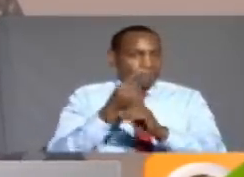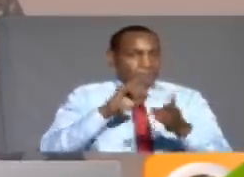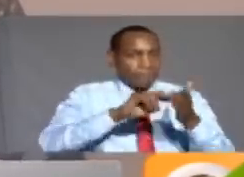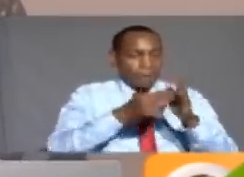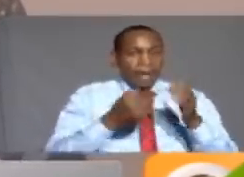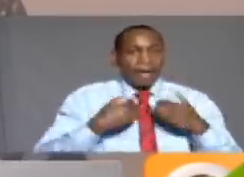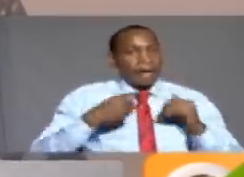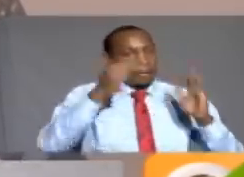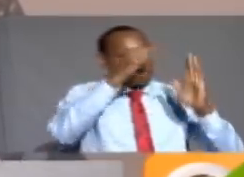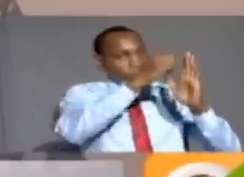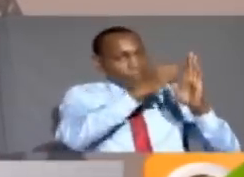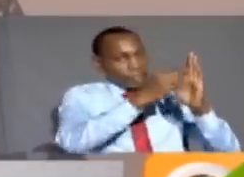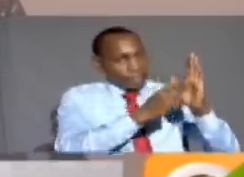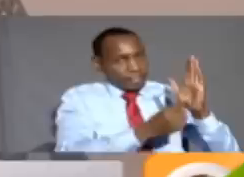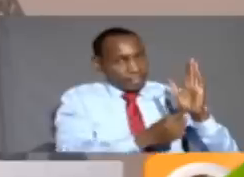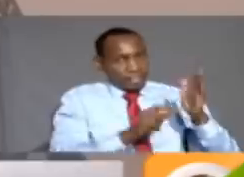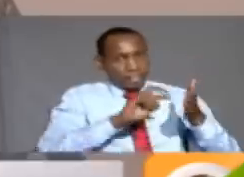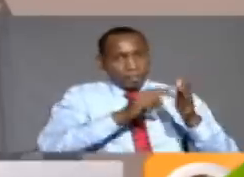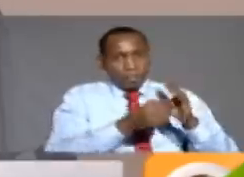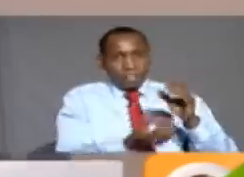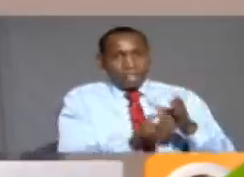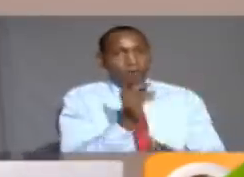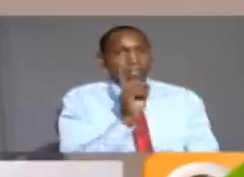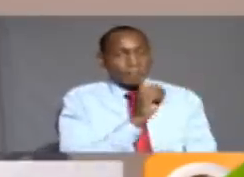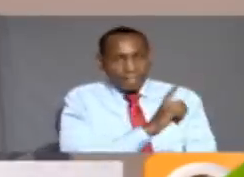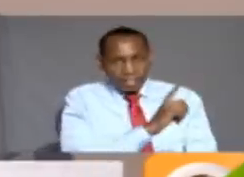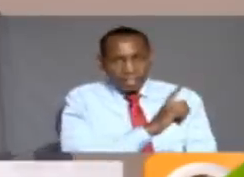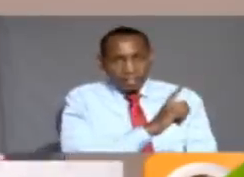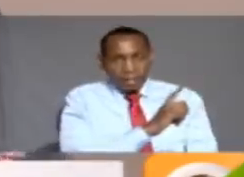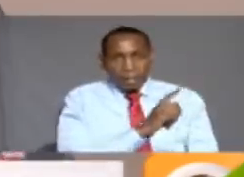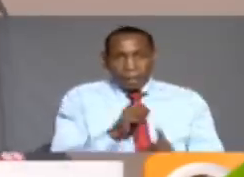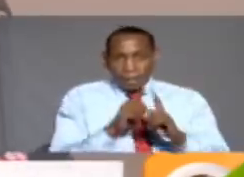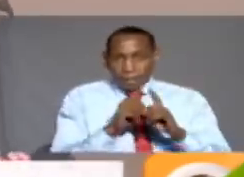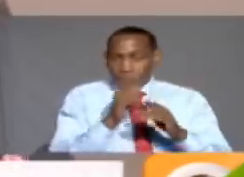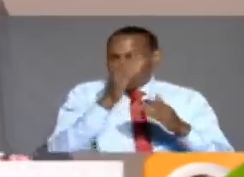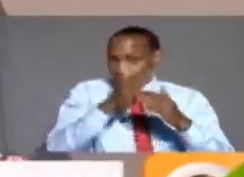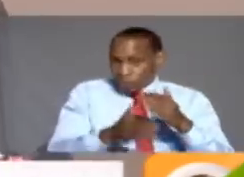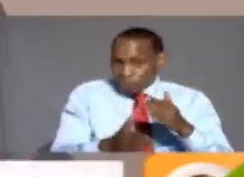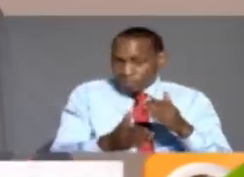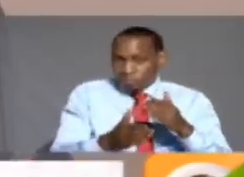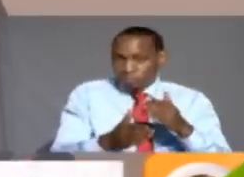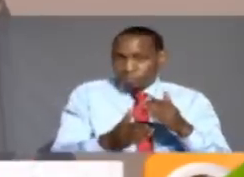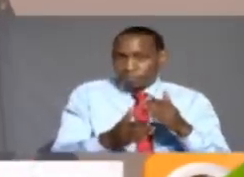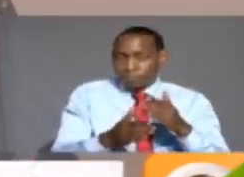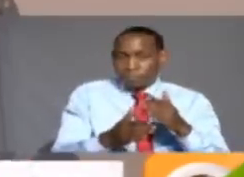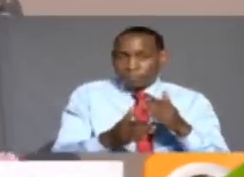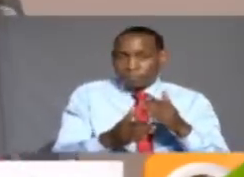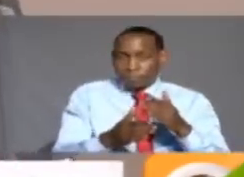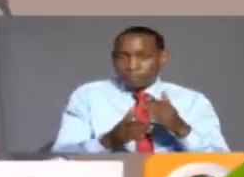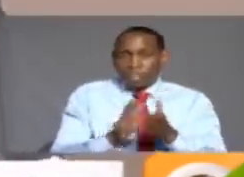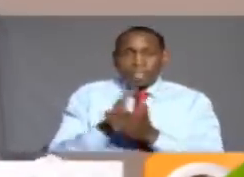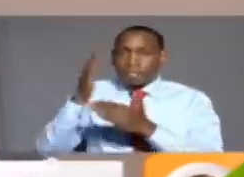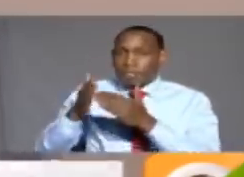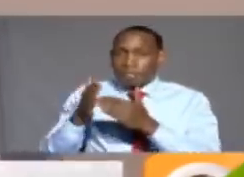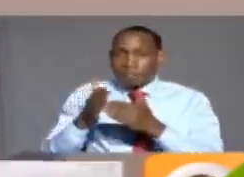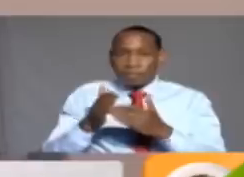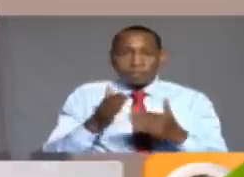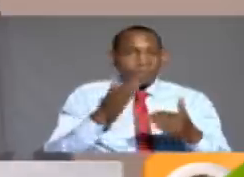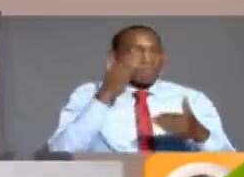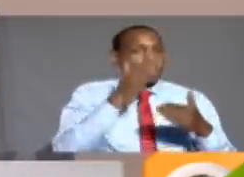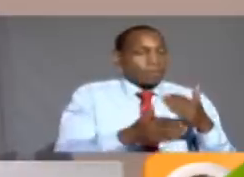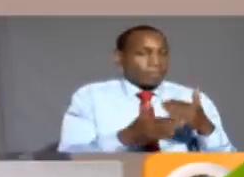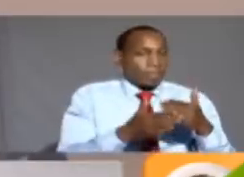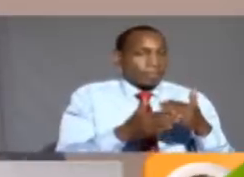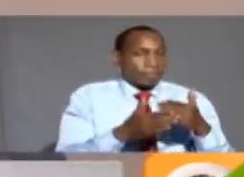have a list of projects that have been launched and they have been stopped or halfway, midstream. They have actually stalled. They have stalled. Because they hadn't